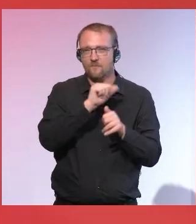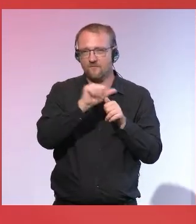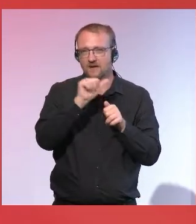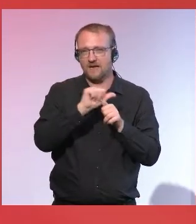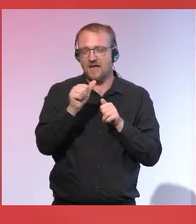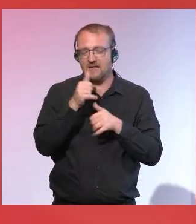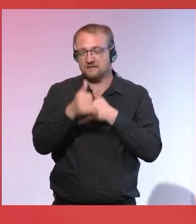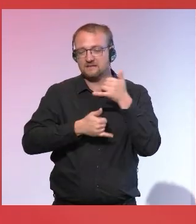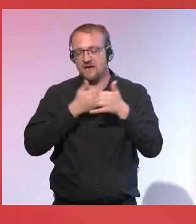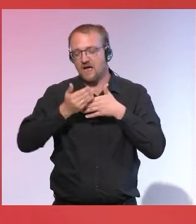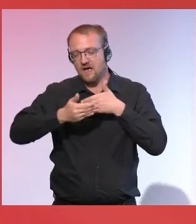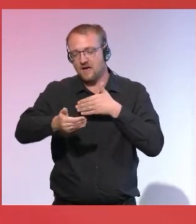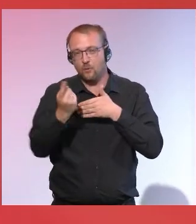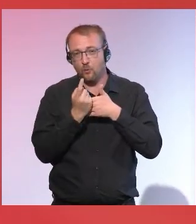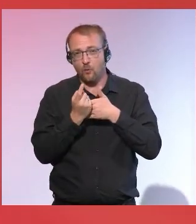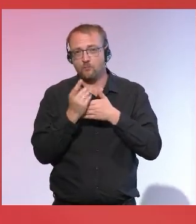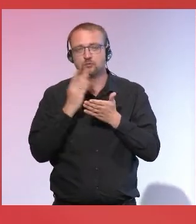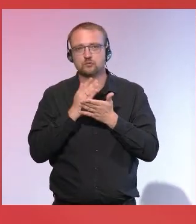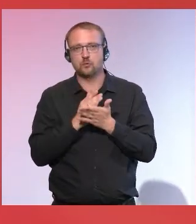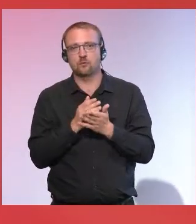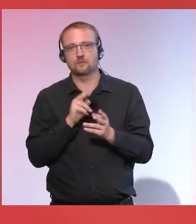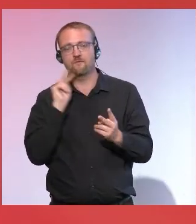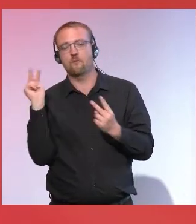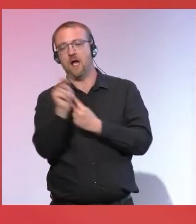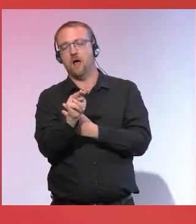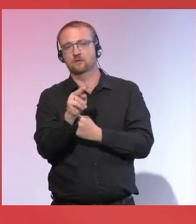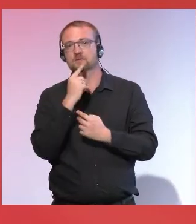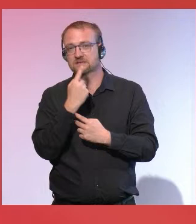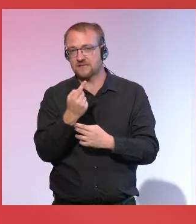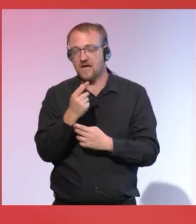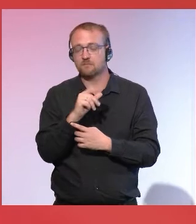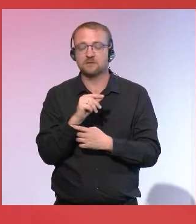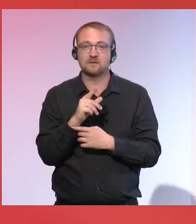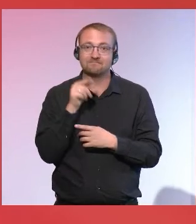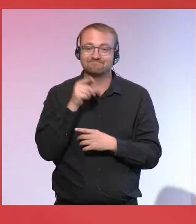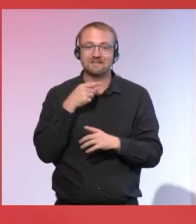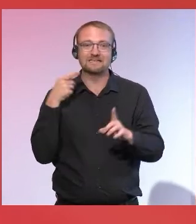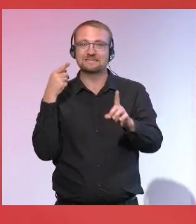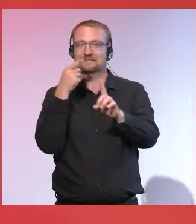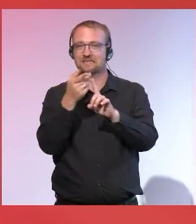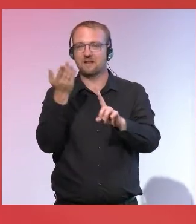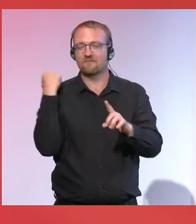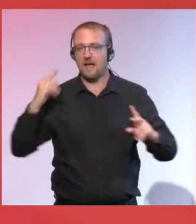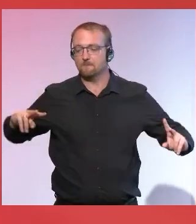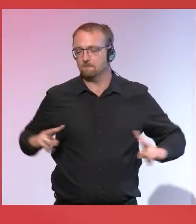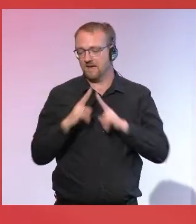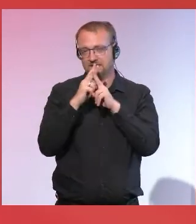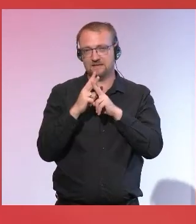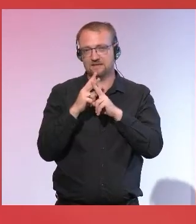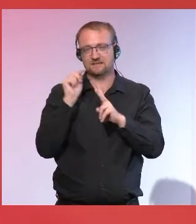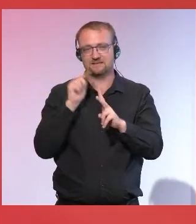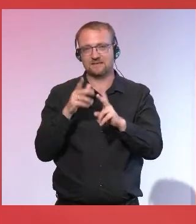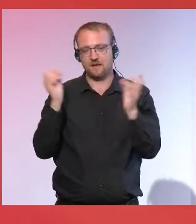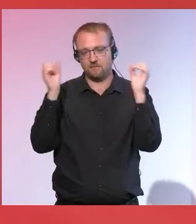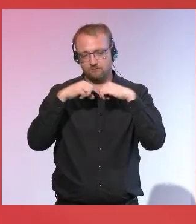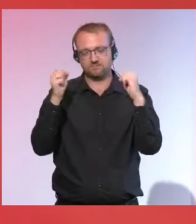of our targets set in the Paris conference to limit climate change to 1.5 degrees. So obviously, we're really not doing